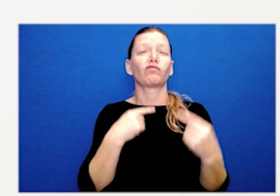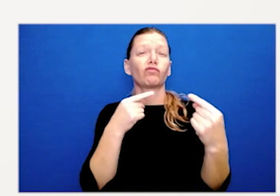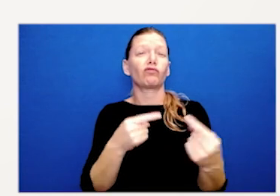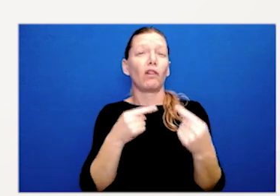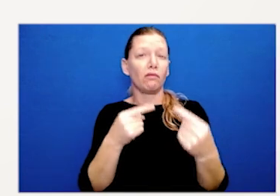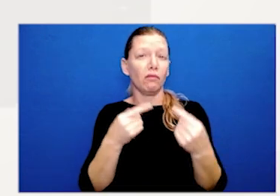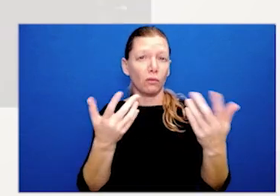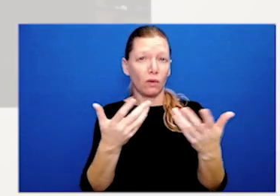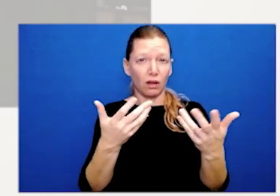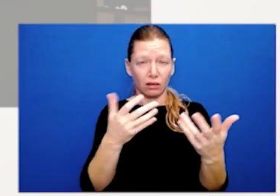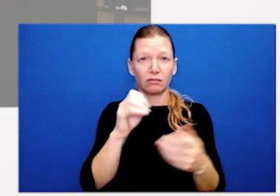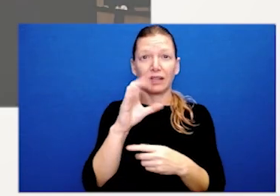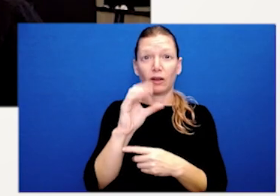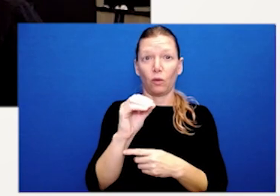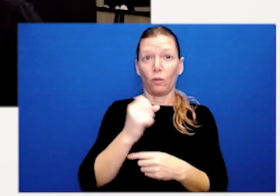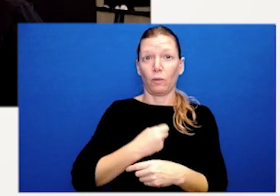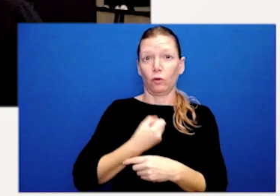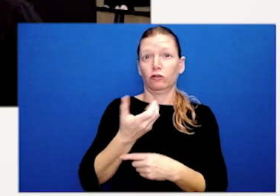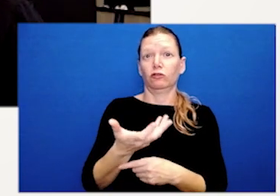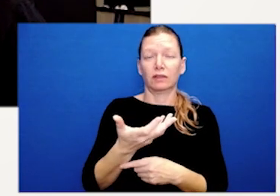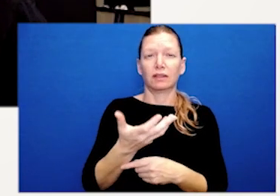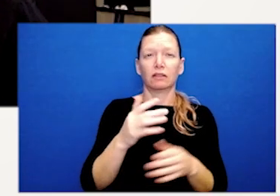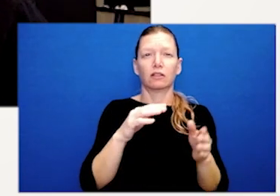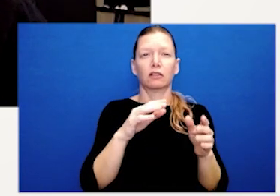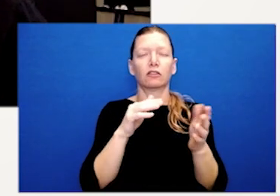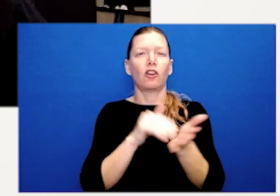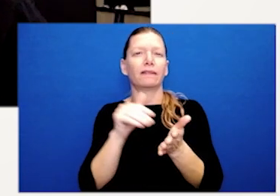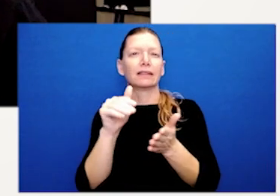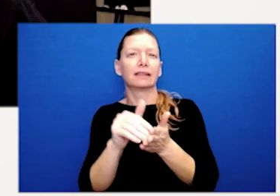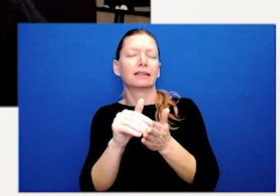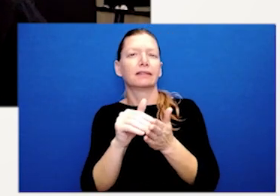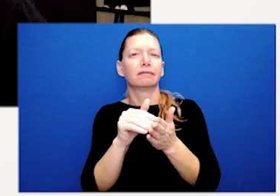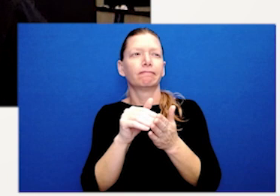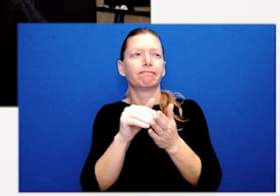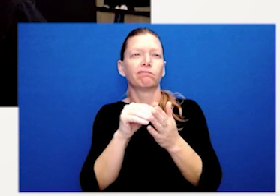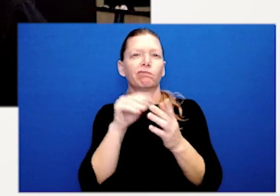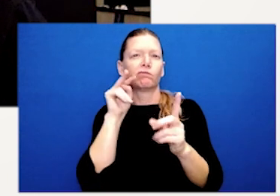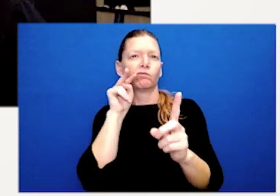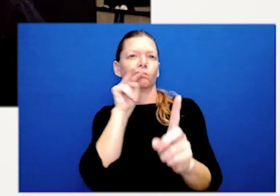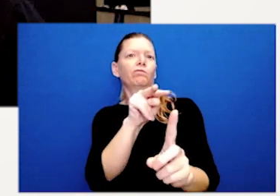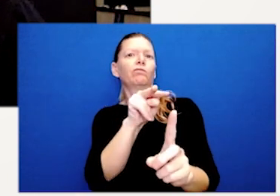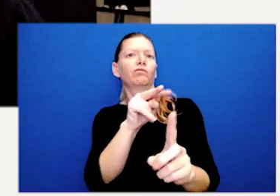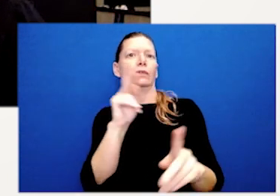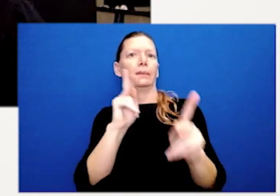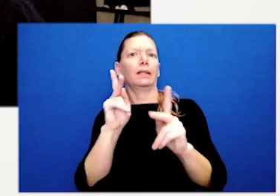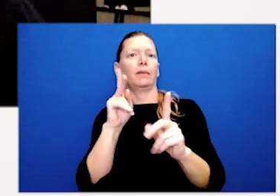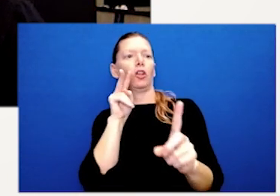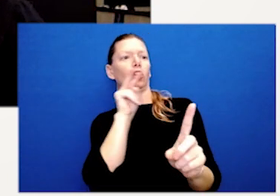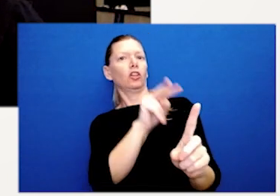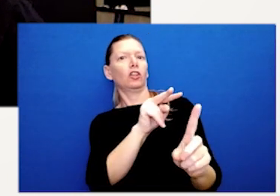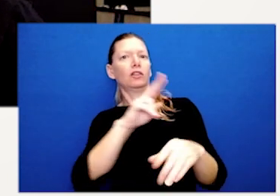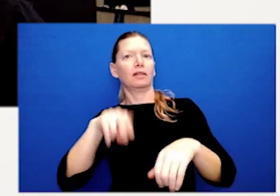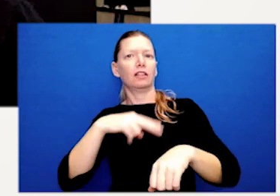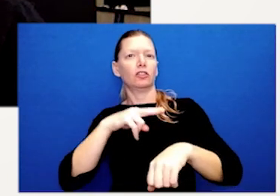What I struggle with in eco poetry is it's often a lens of